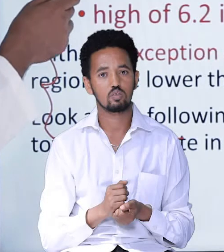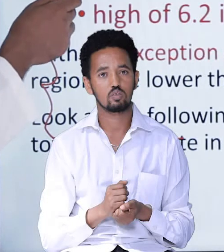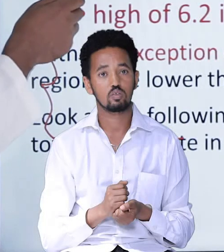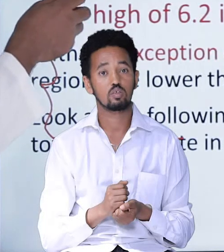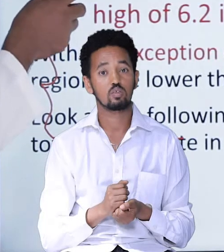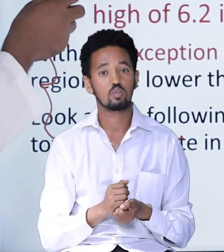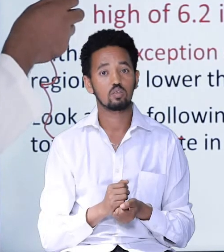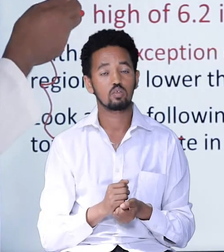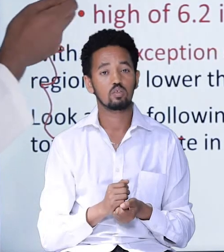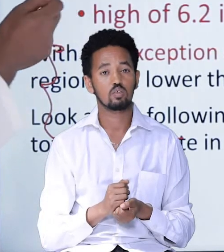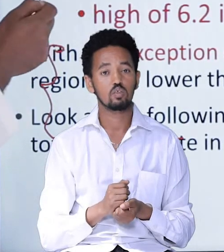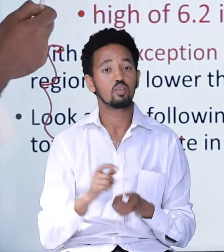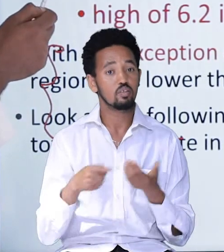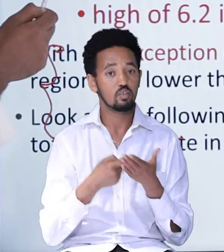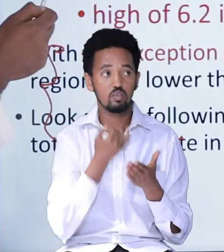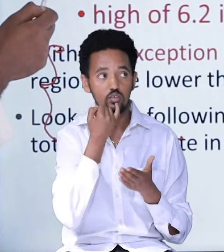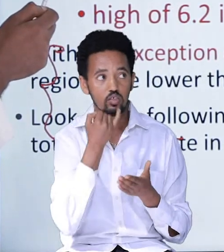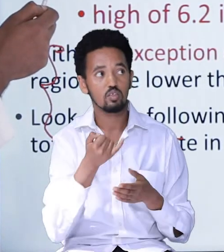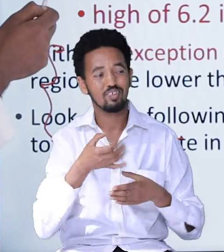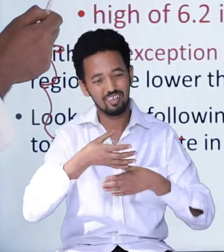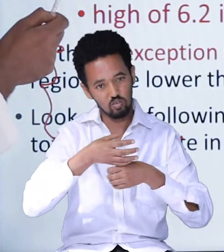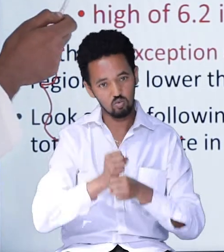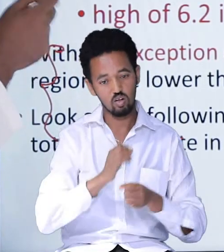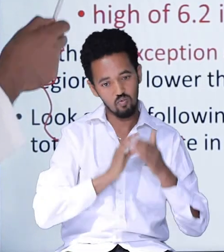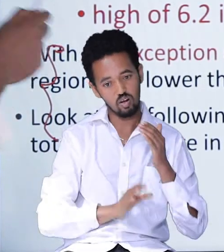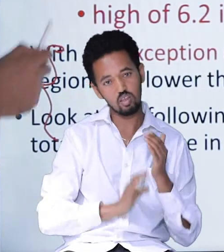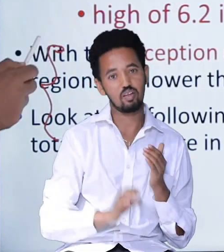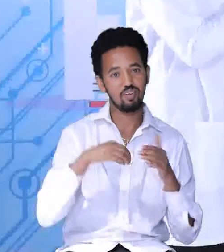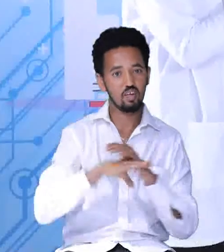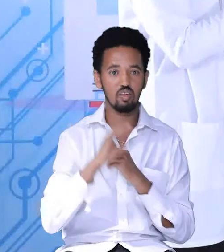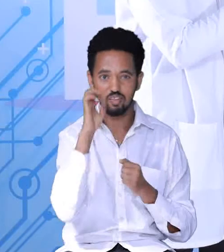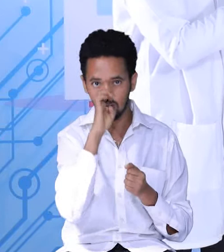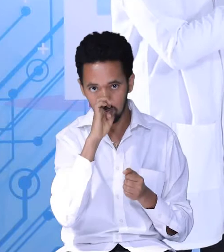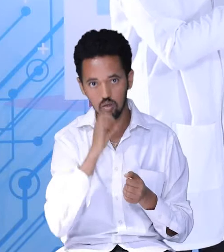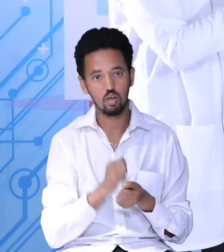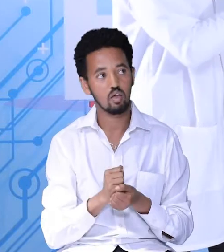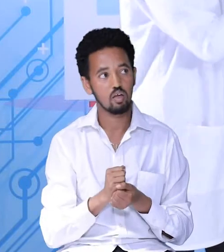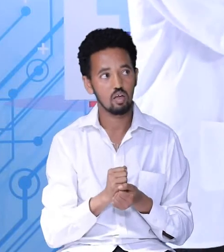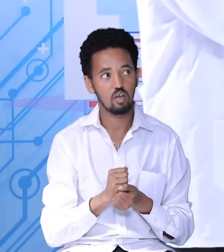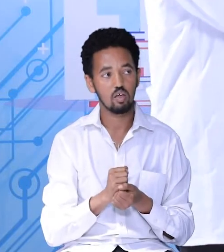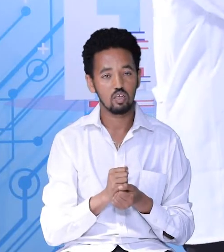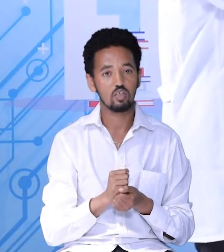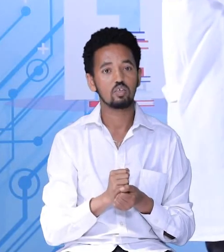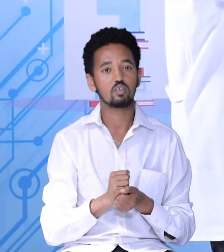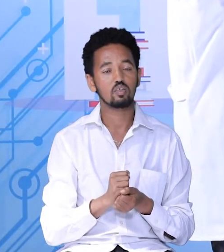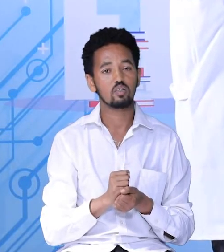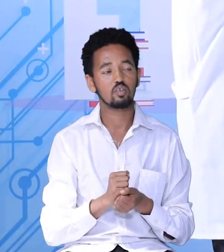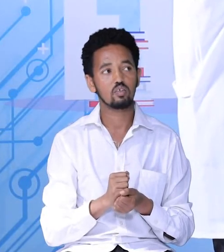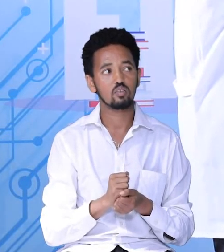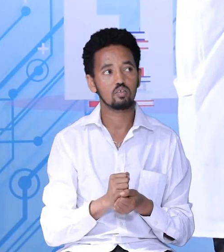This is the total fertility rate in Ethiopia. The total fertility rate in Ethiopia ranges from